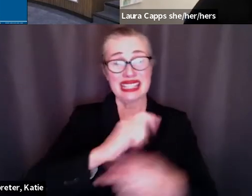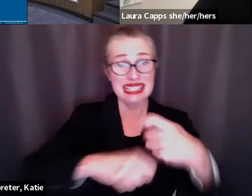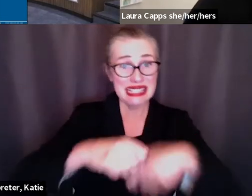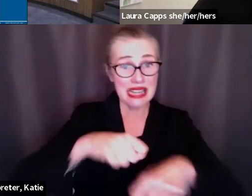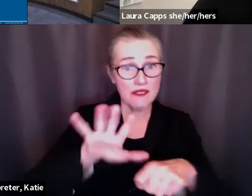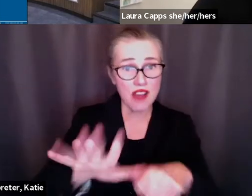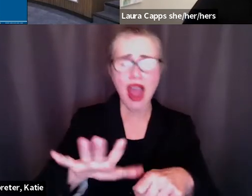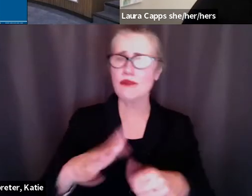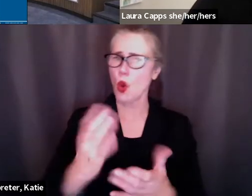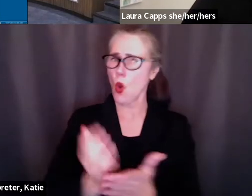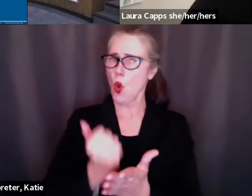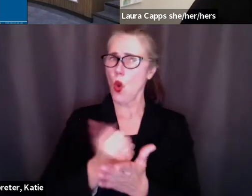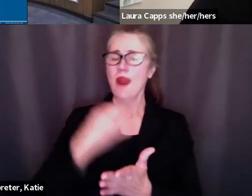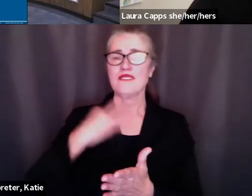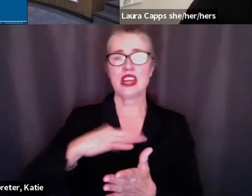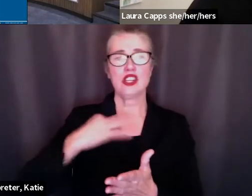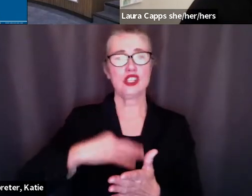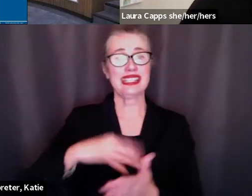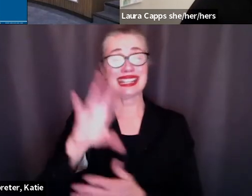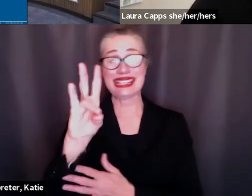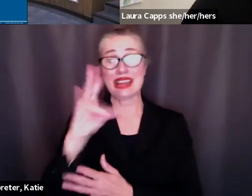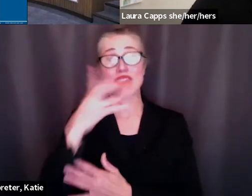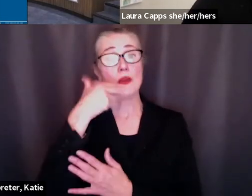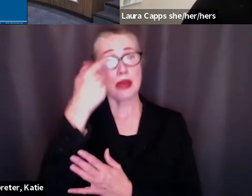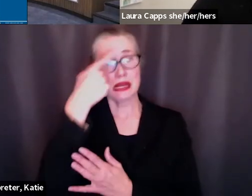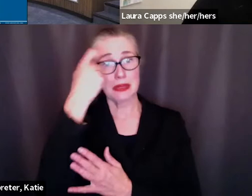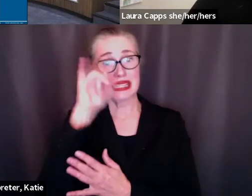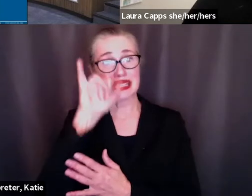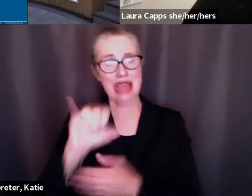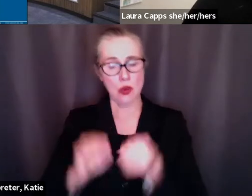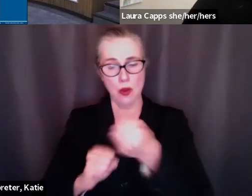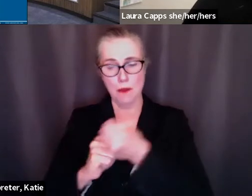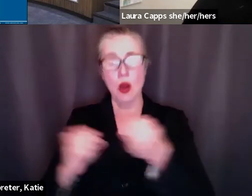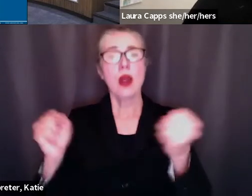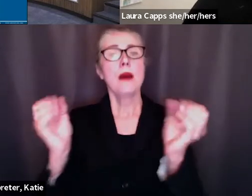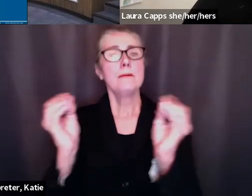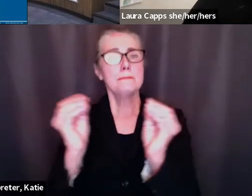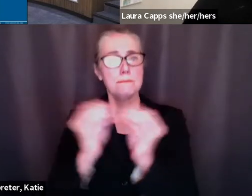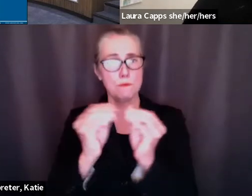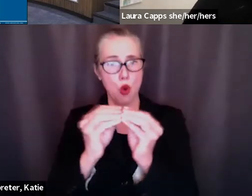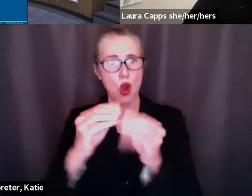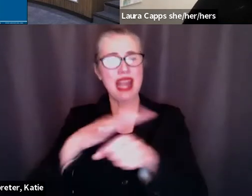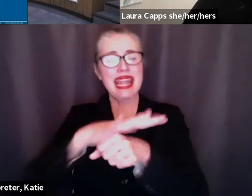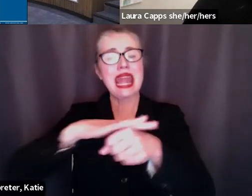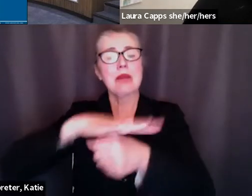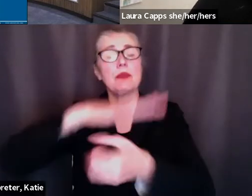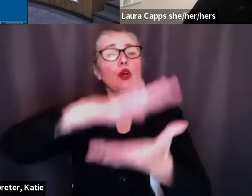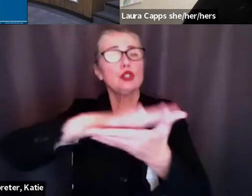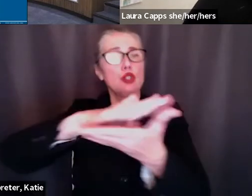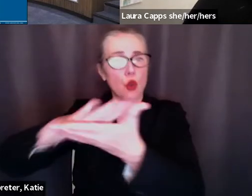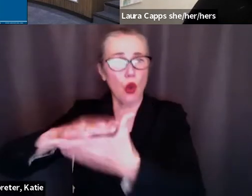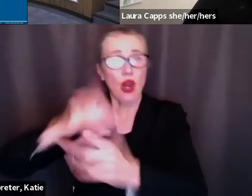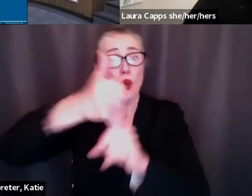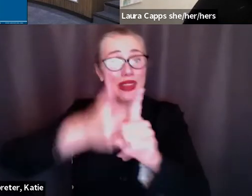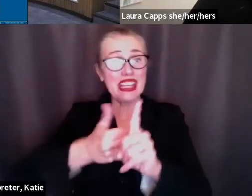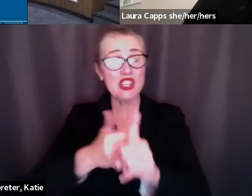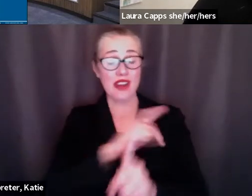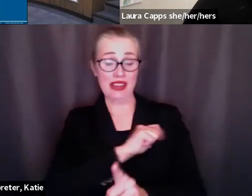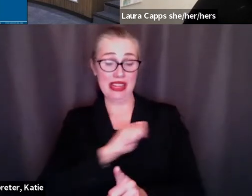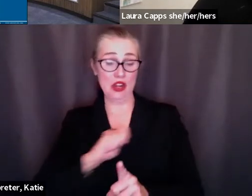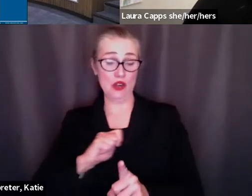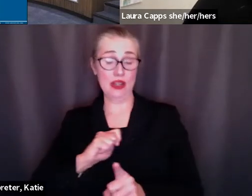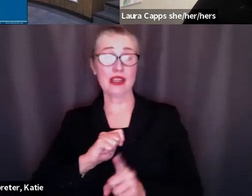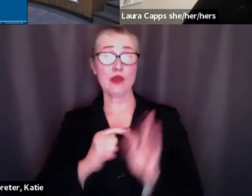advantages seven trustee areas are best because that will promote more engagement of neighborhood schools with their trustee representative which is foundational in the